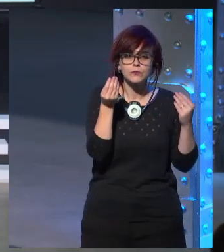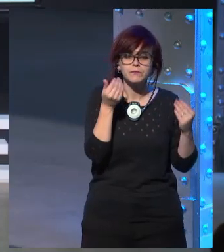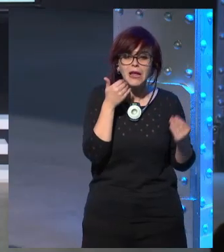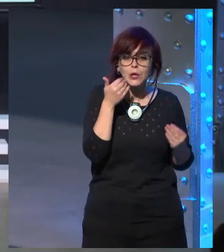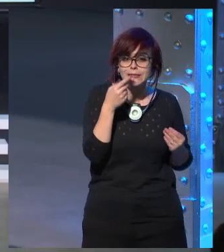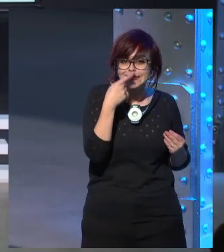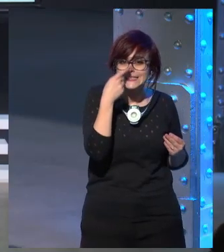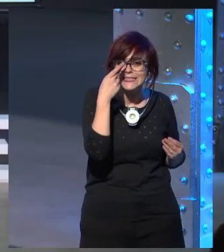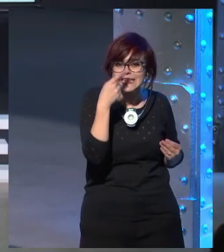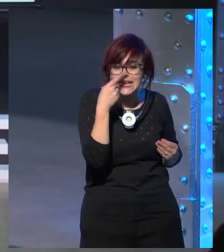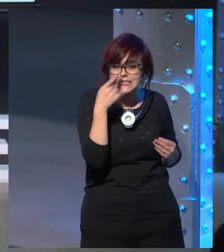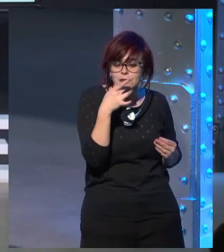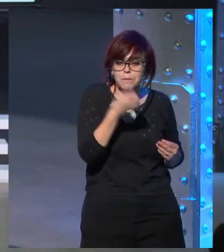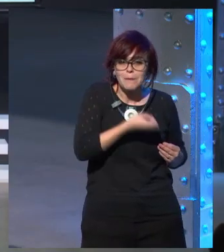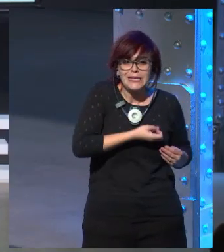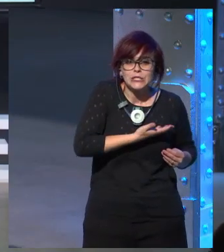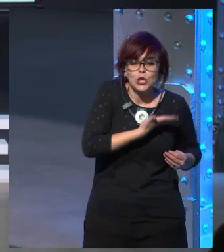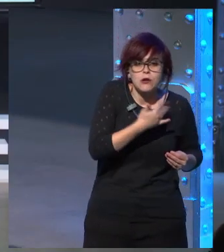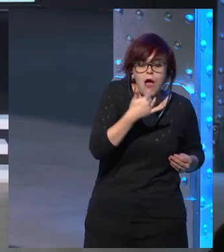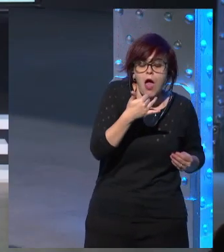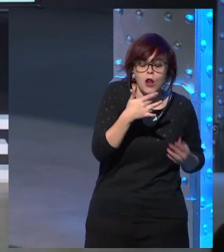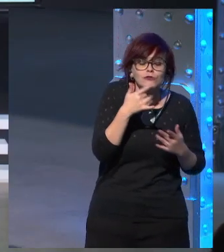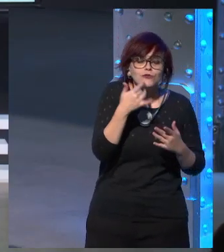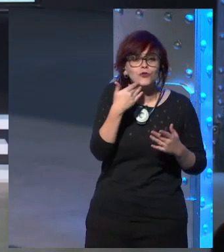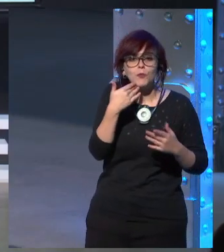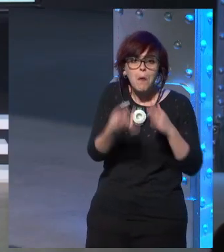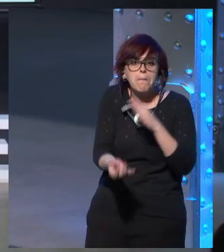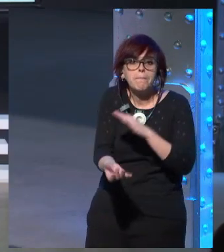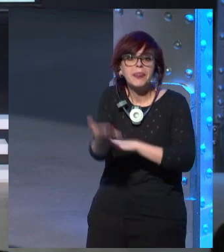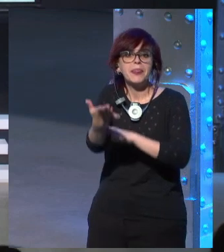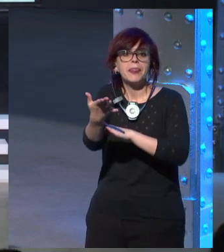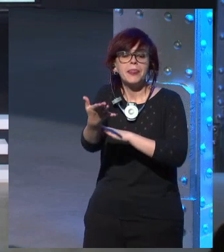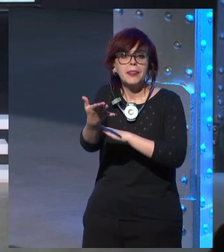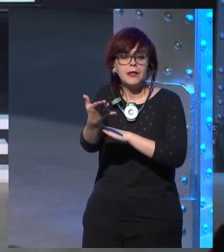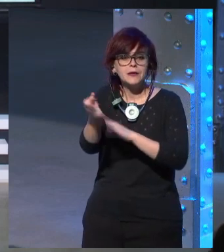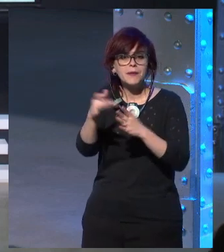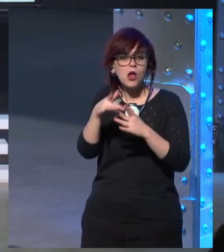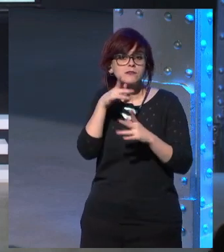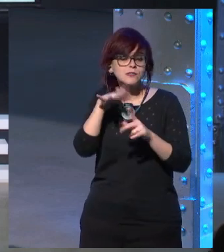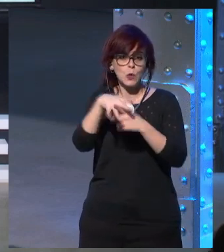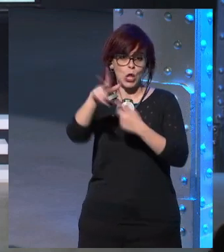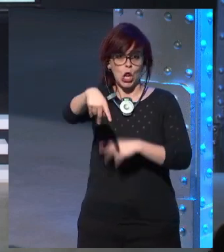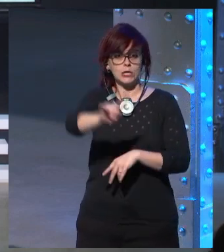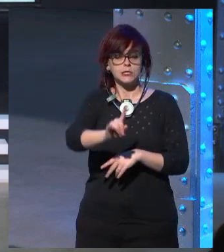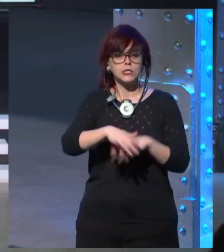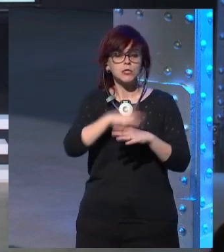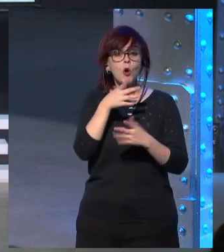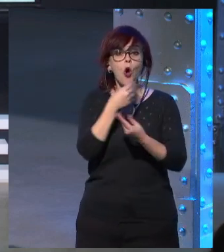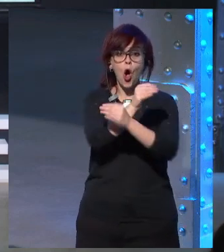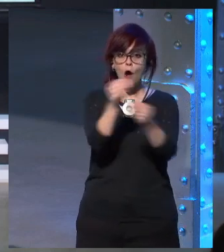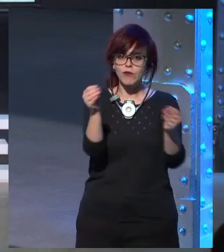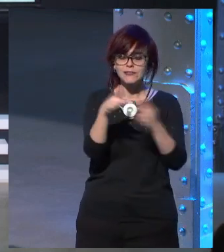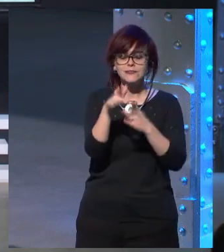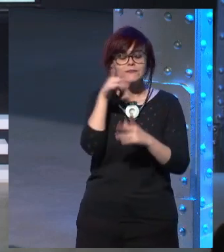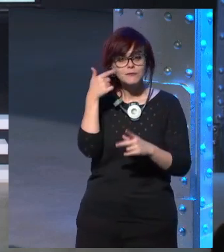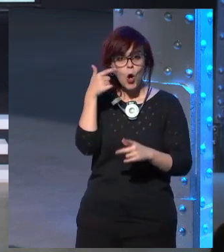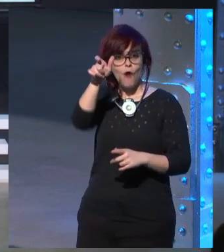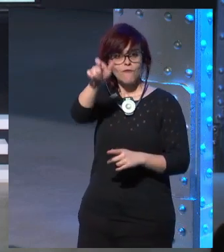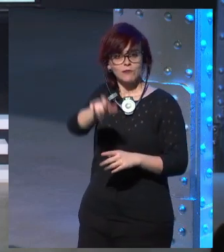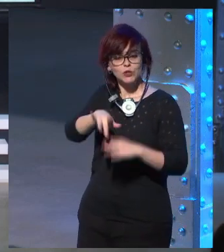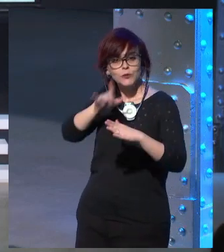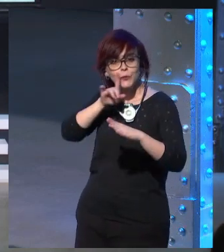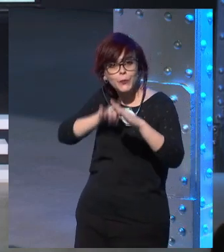appears. Turns out that that's not actually the case. When we really watch young people progress, we sort of saw the sequence